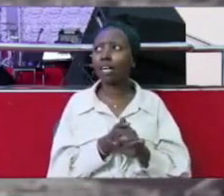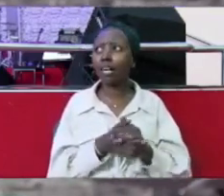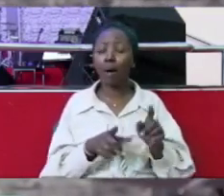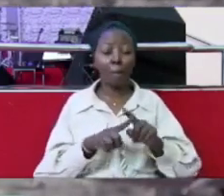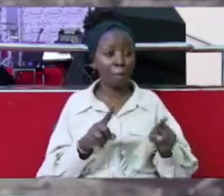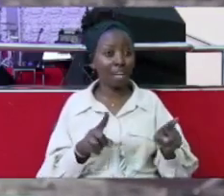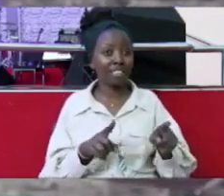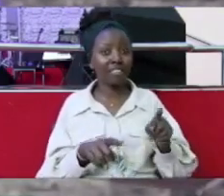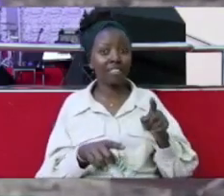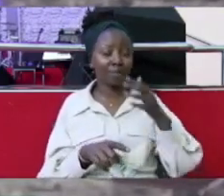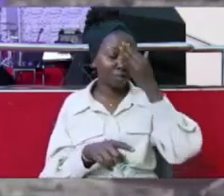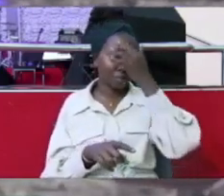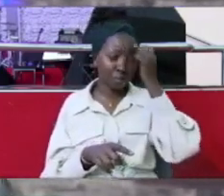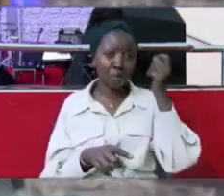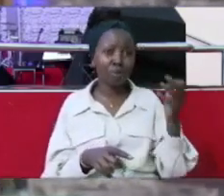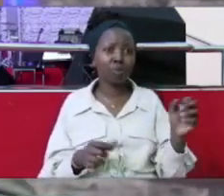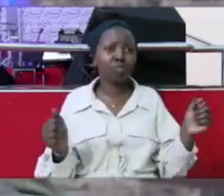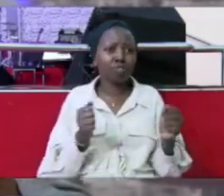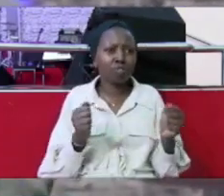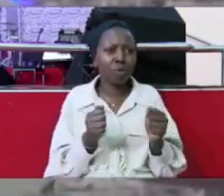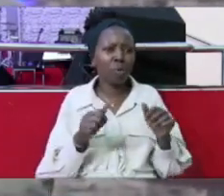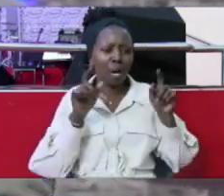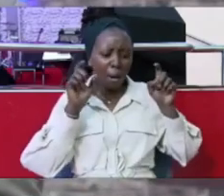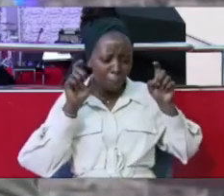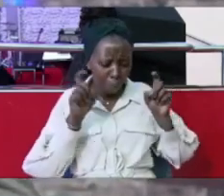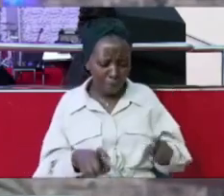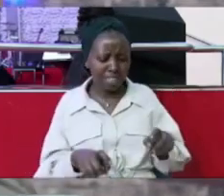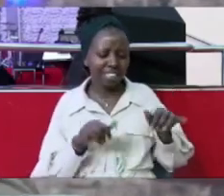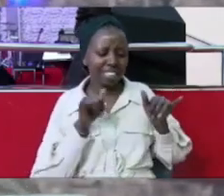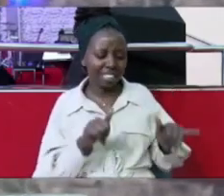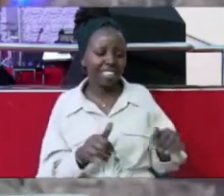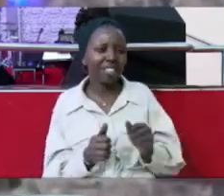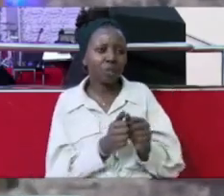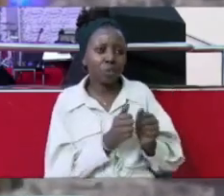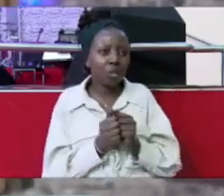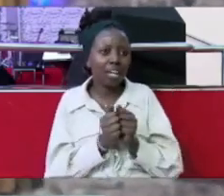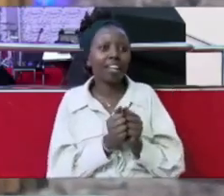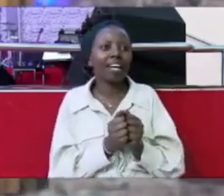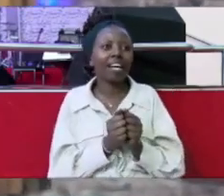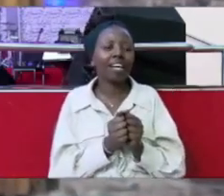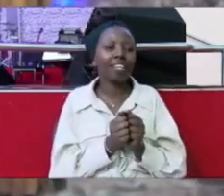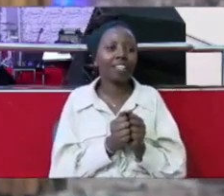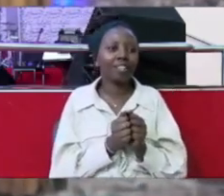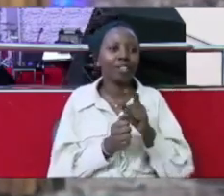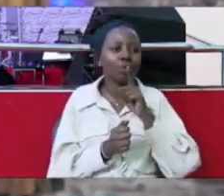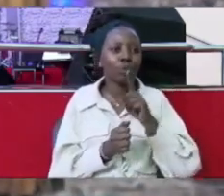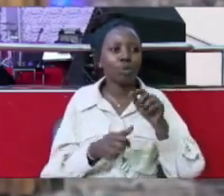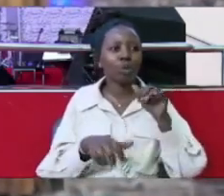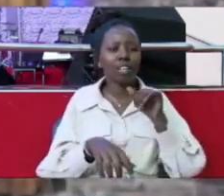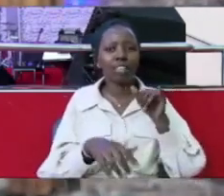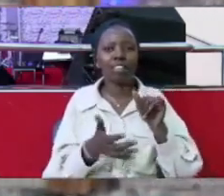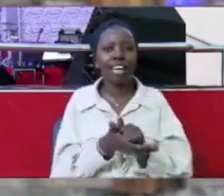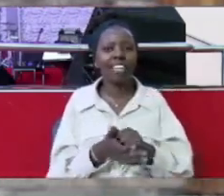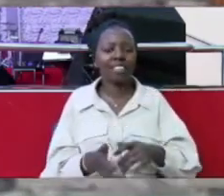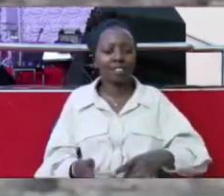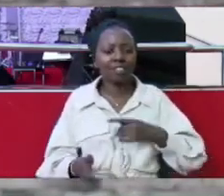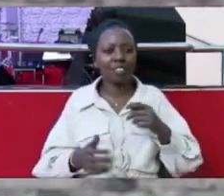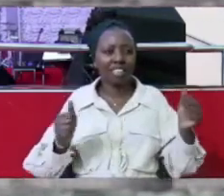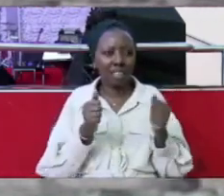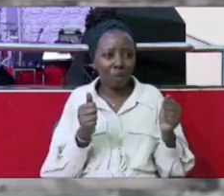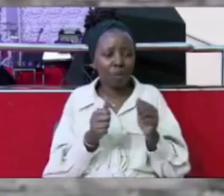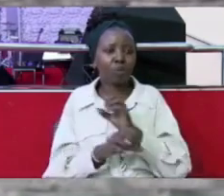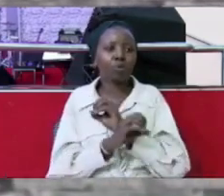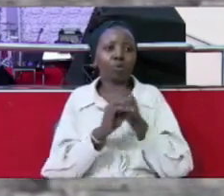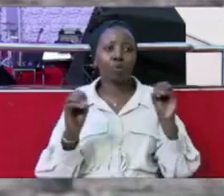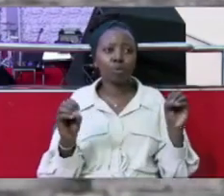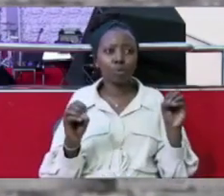together, lazima wakae kwa pamoja, bearing with each other, wakivumiliana, until they move to the new season, hadi wakati watafika wakati majira mengine. But